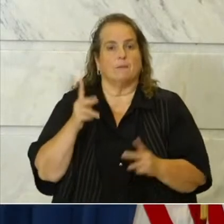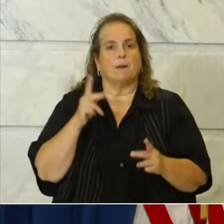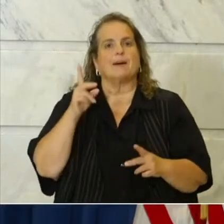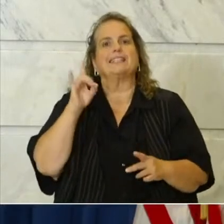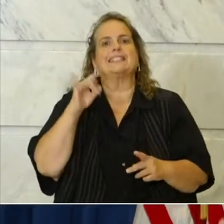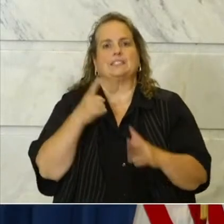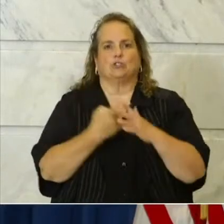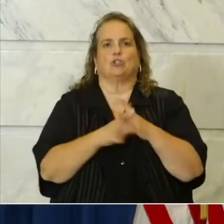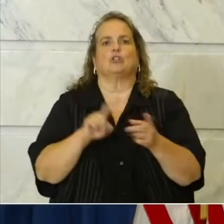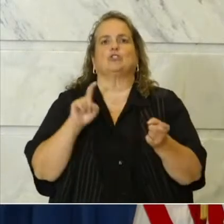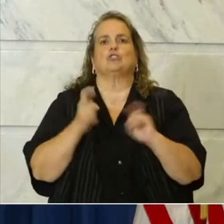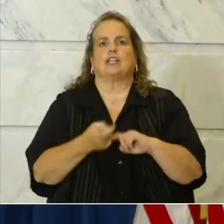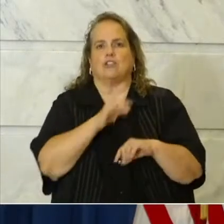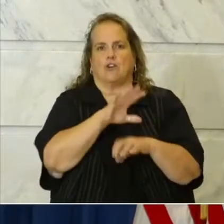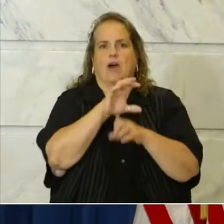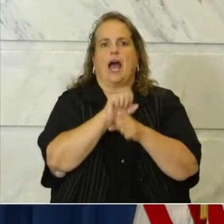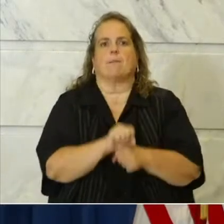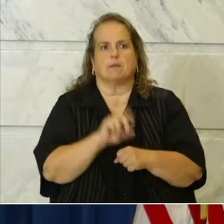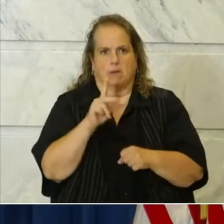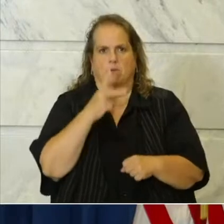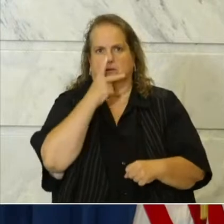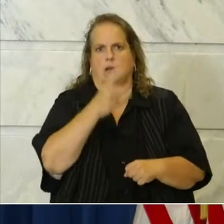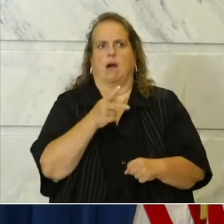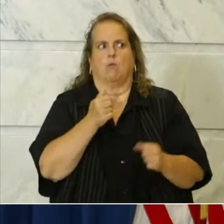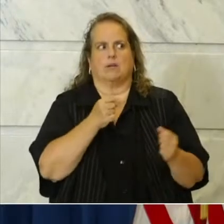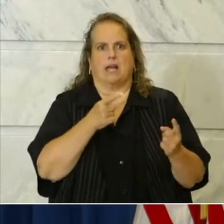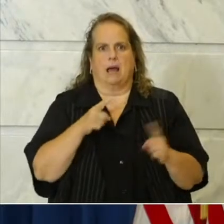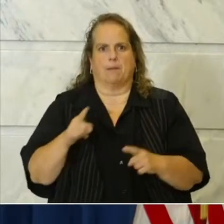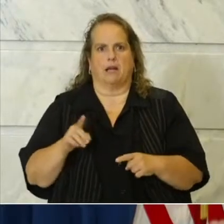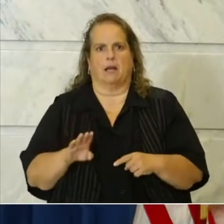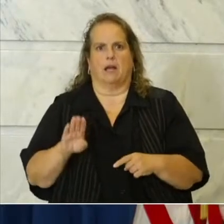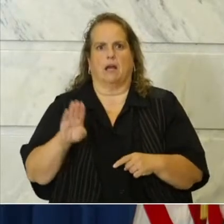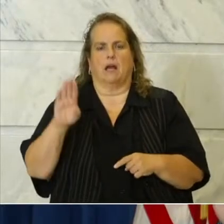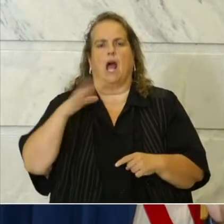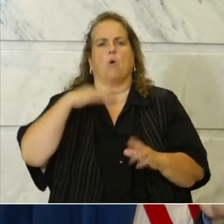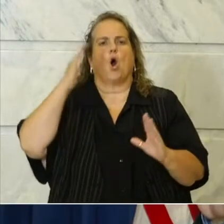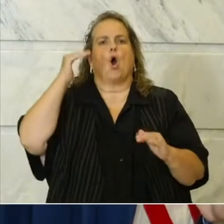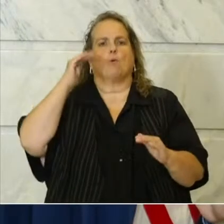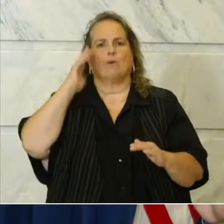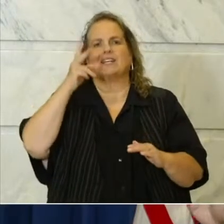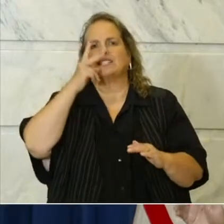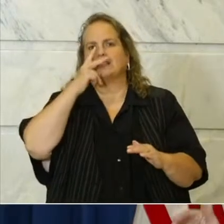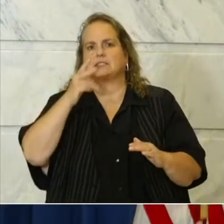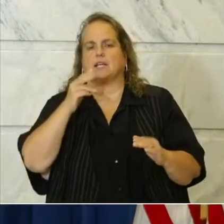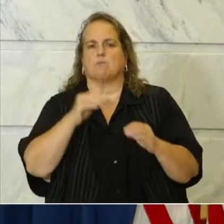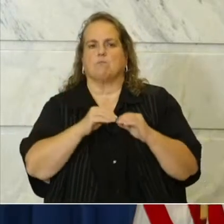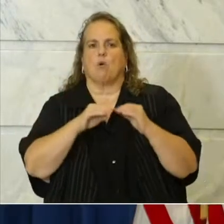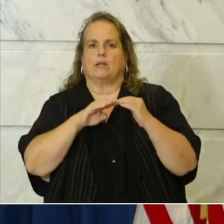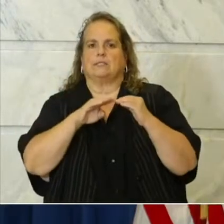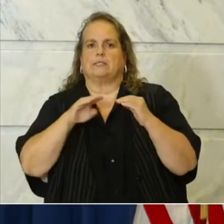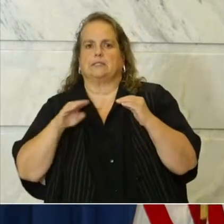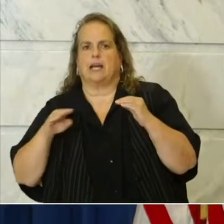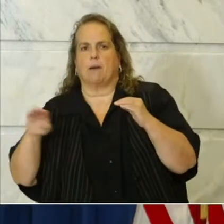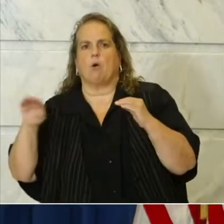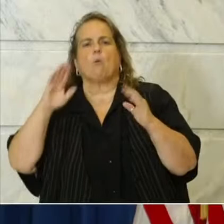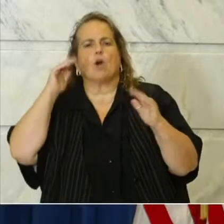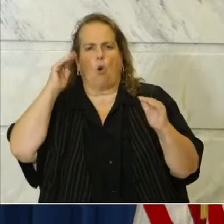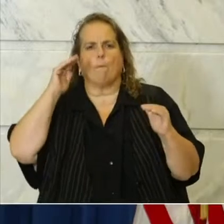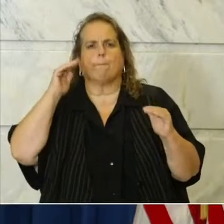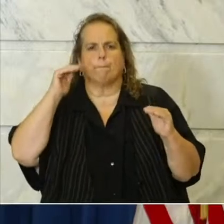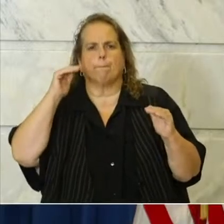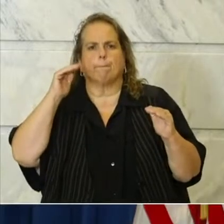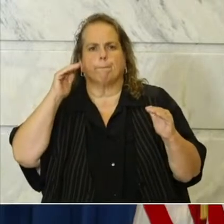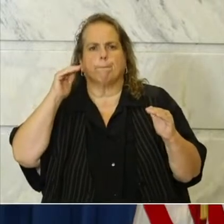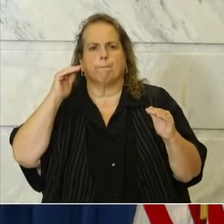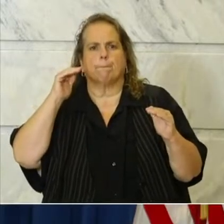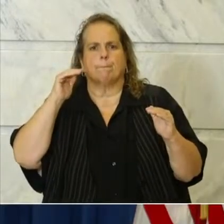their habits. They've seen what's going on, and our hope is that we will start seeing first a stabilization and then a decrease. But I think